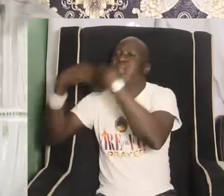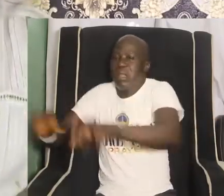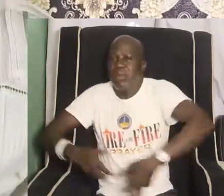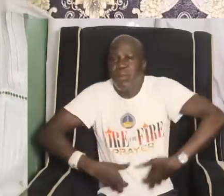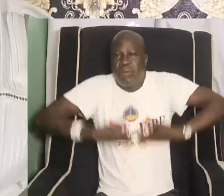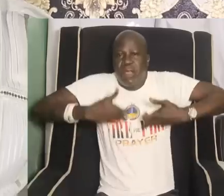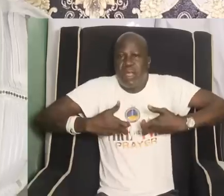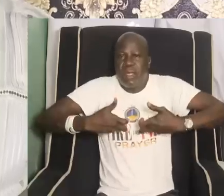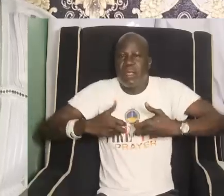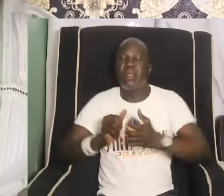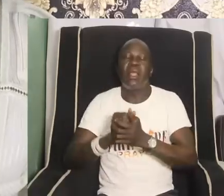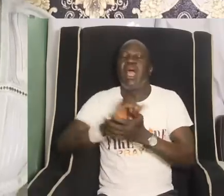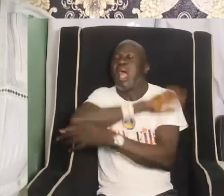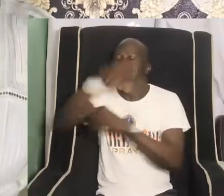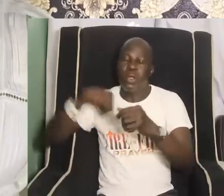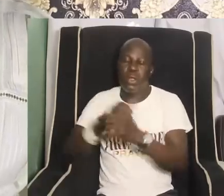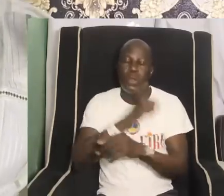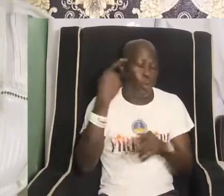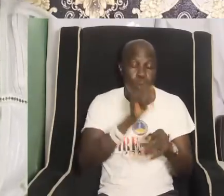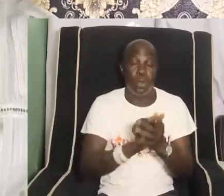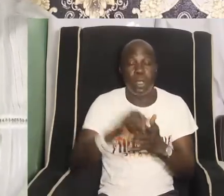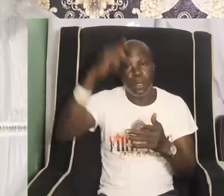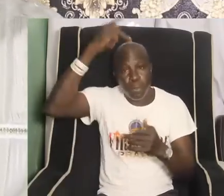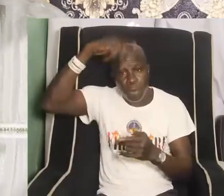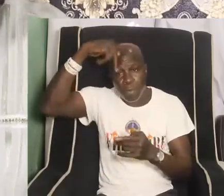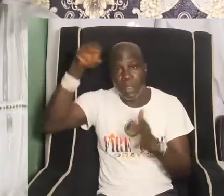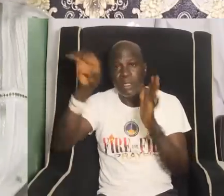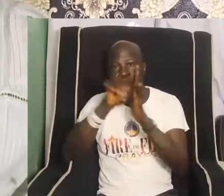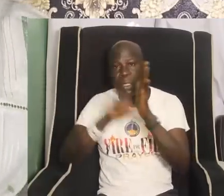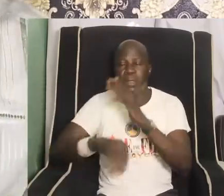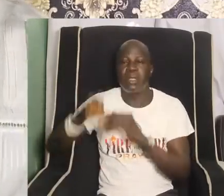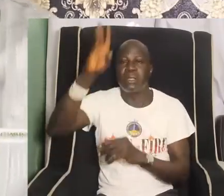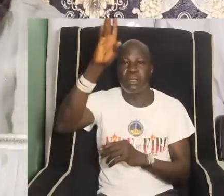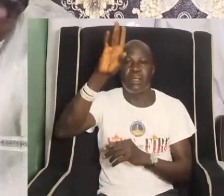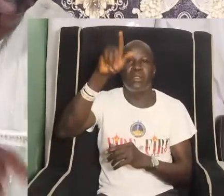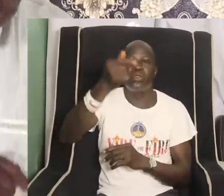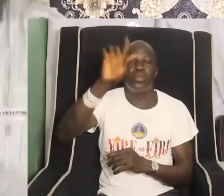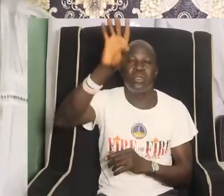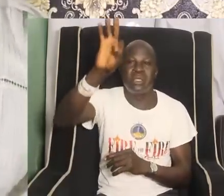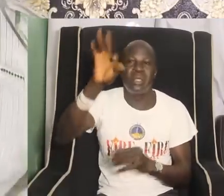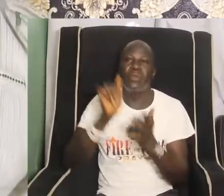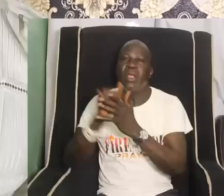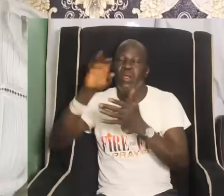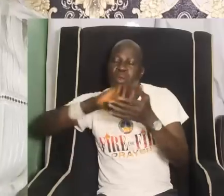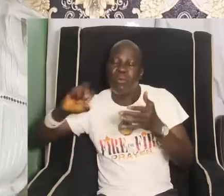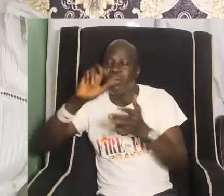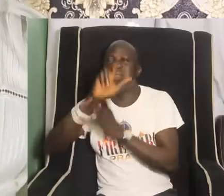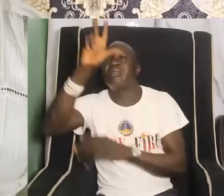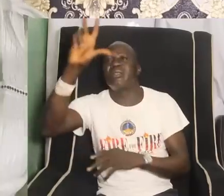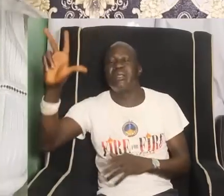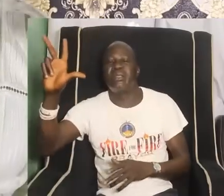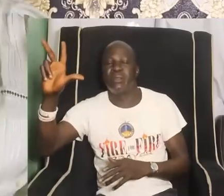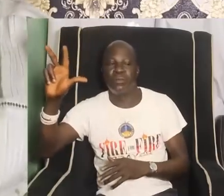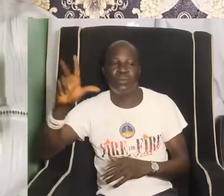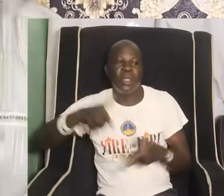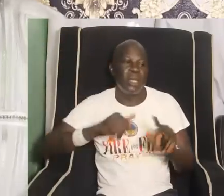You will flee away from anger. Àwọ̀ ìwé òwe chapter 27. We will check the book of Proverbs chapter 27. Ẹsẹ̀ kẹta la máa kà mẹ́. We will read verse